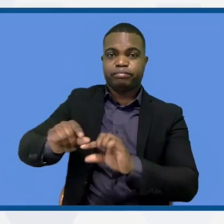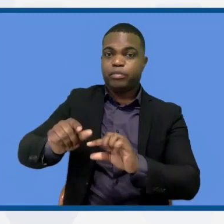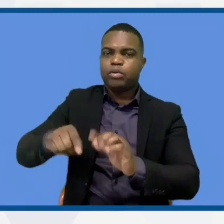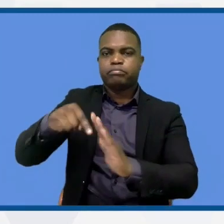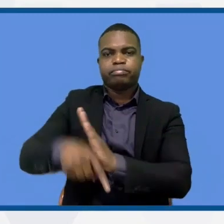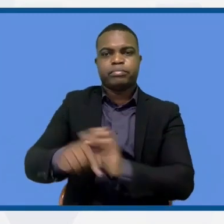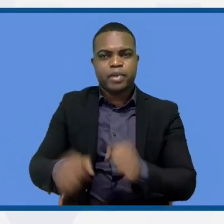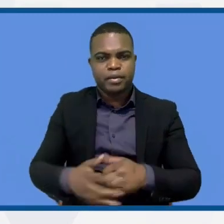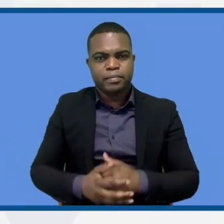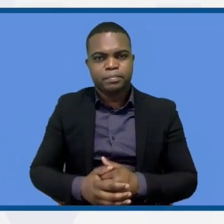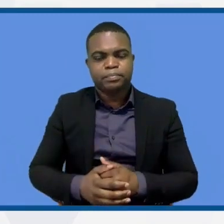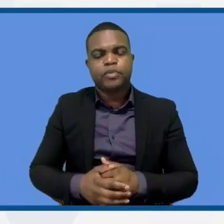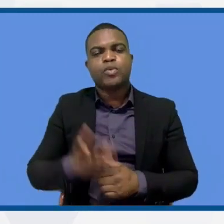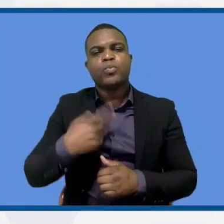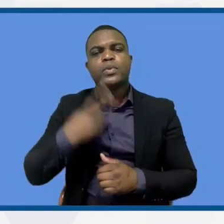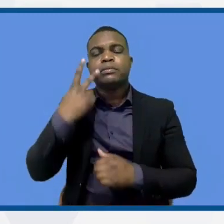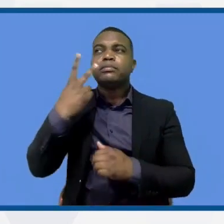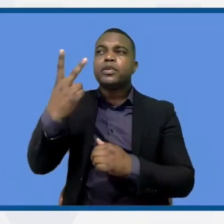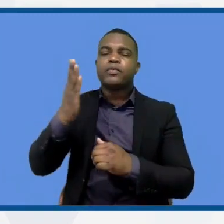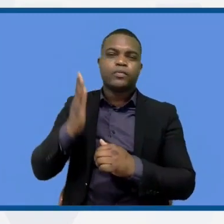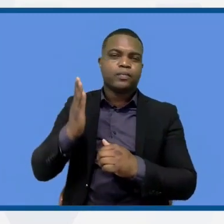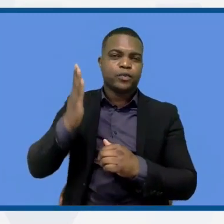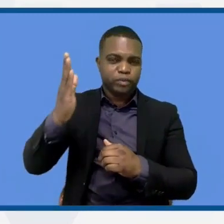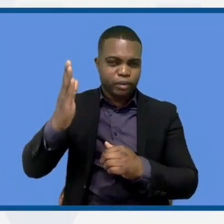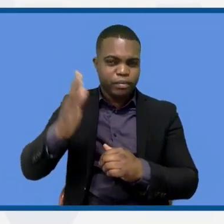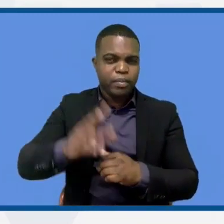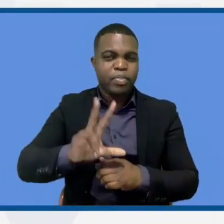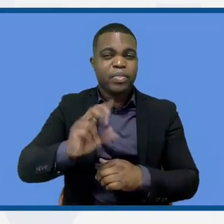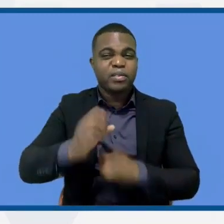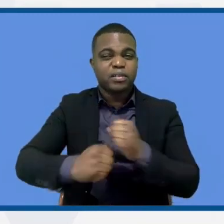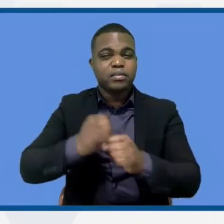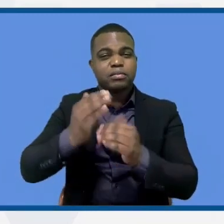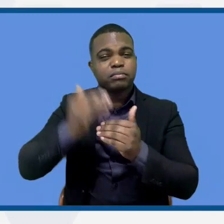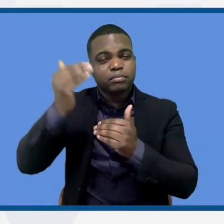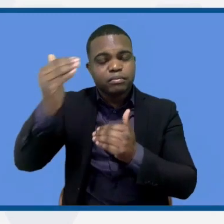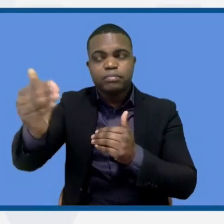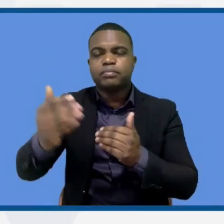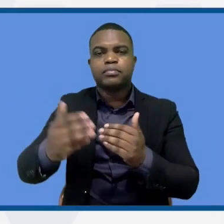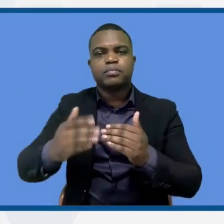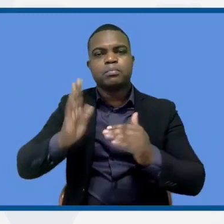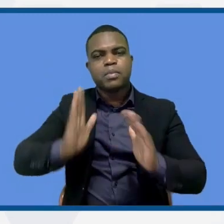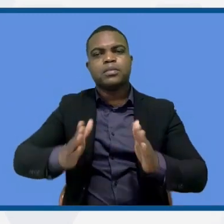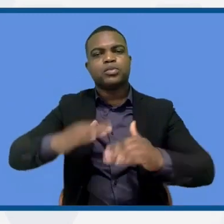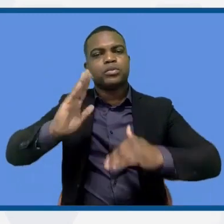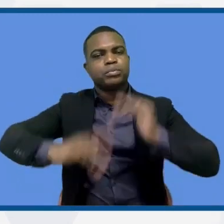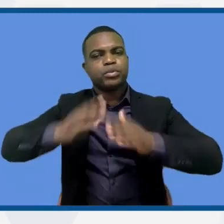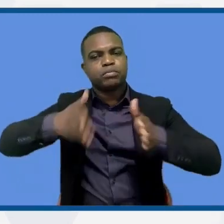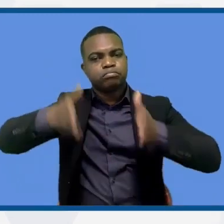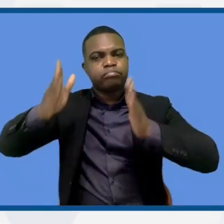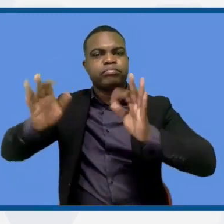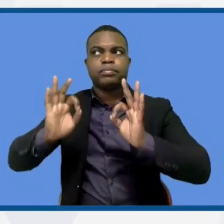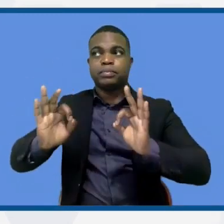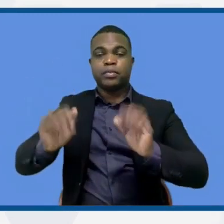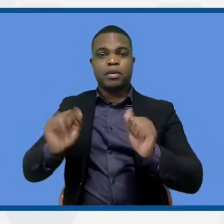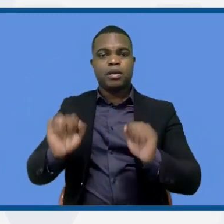time period. And so we're working hard both through our national strategy on building codes, FEMA's own approaches to building codes, to really incentivize behavior